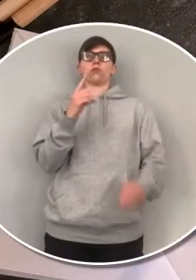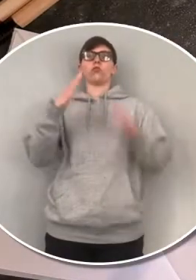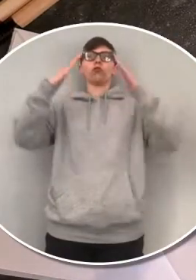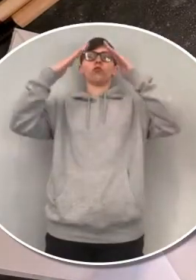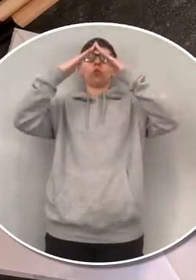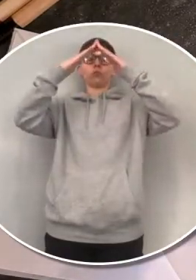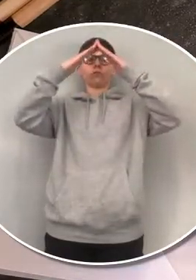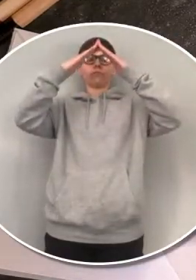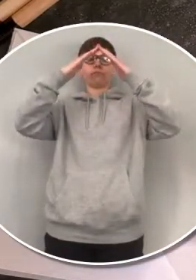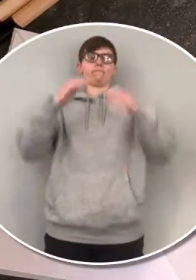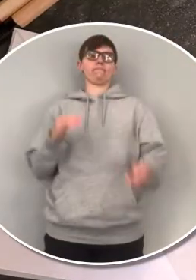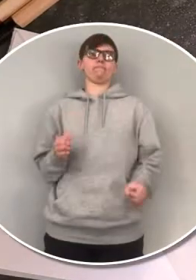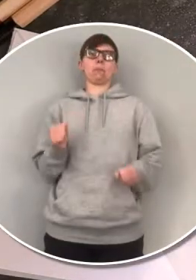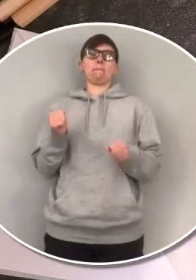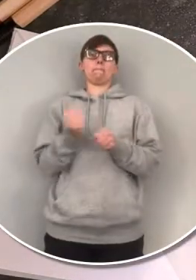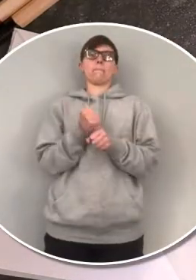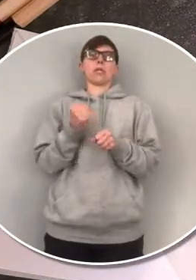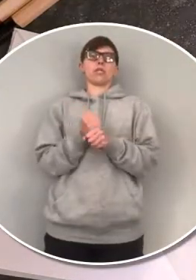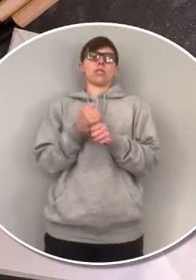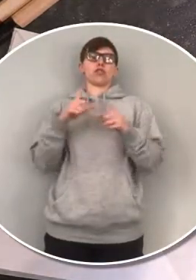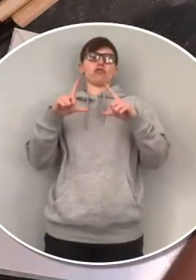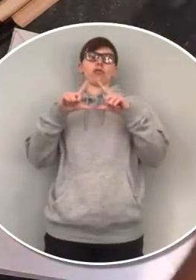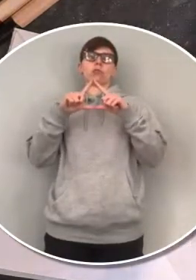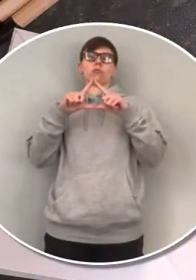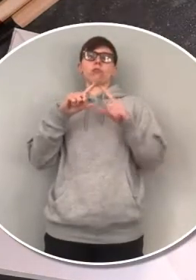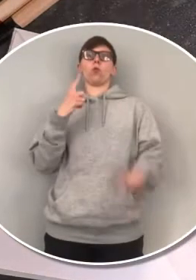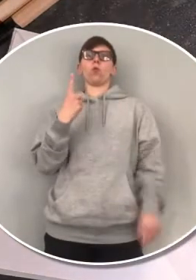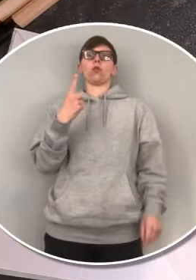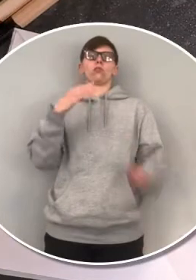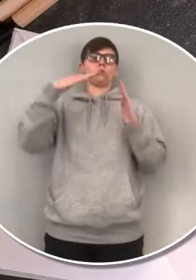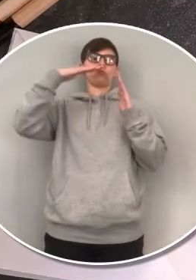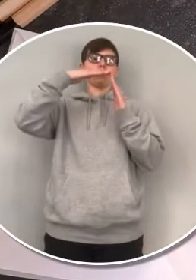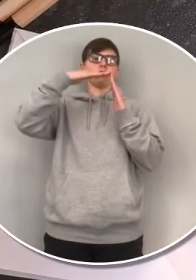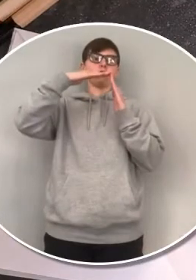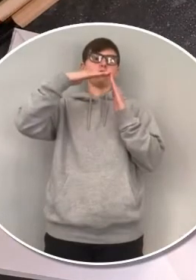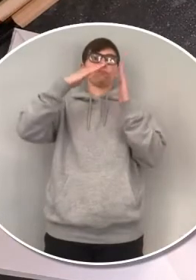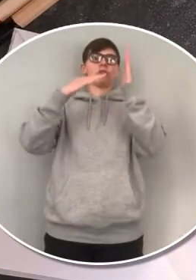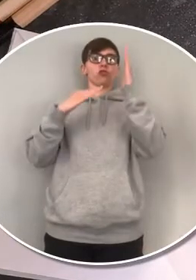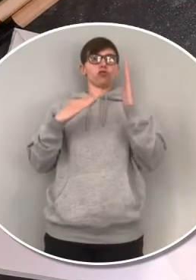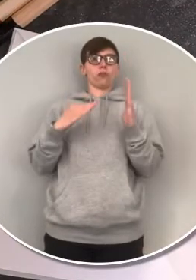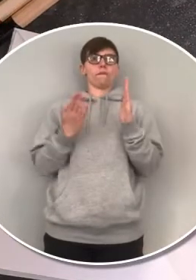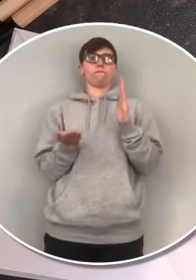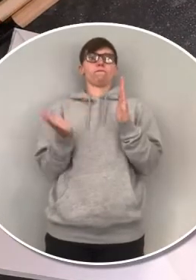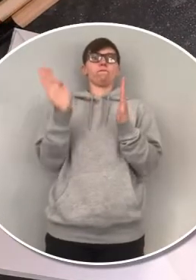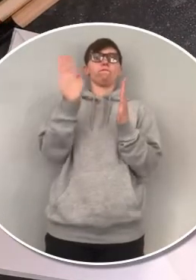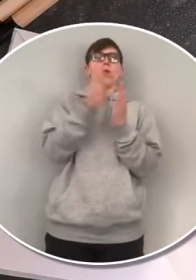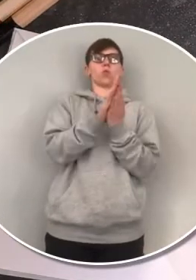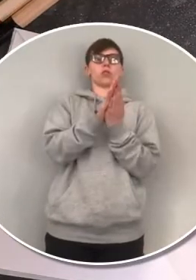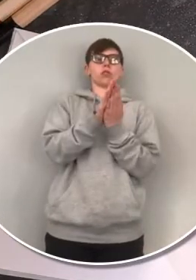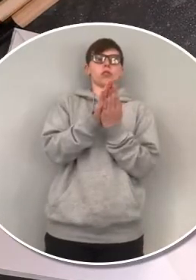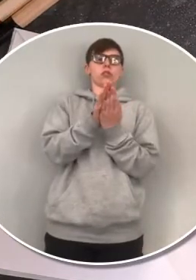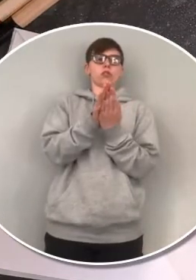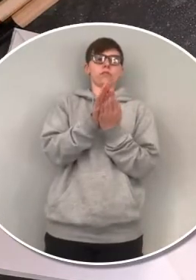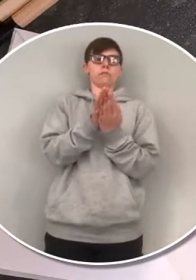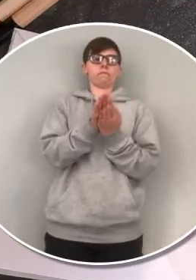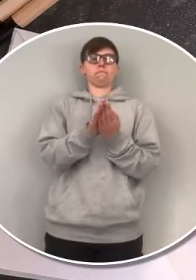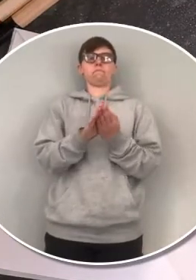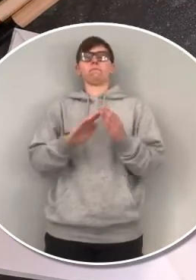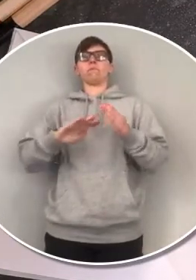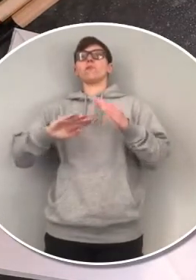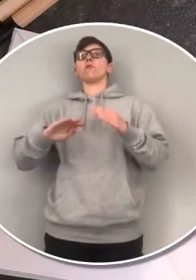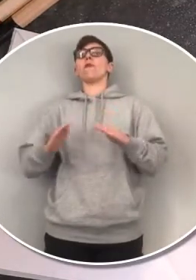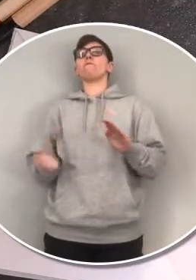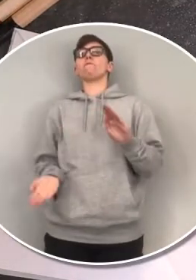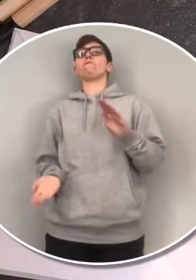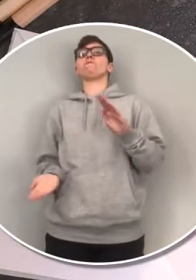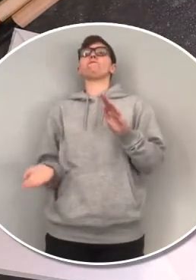There we go. So now we have a nice folded piece of paper. So we've got two points at